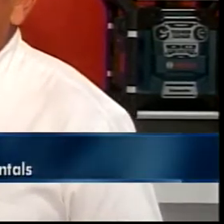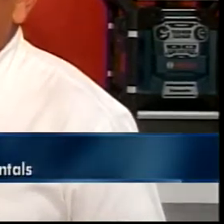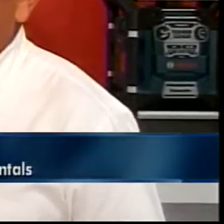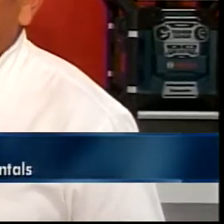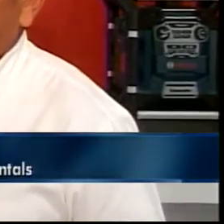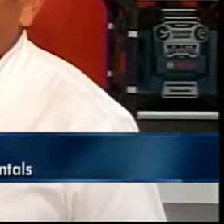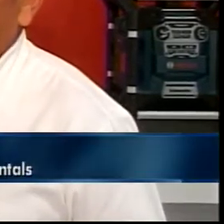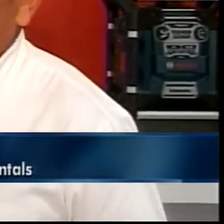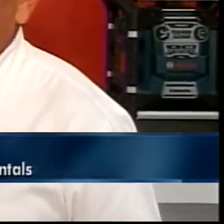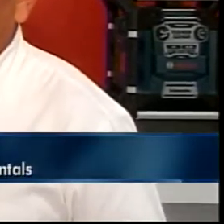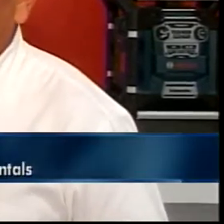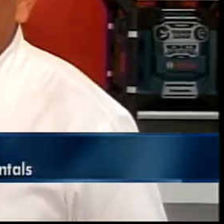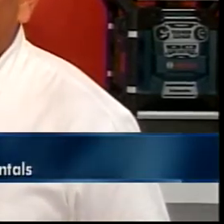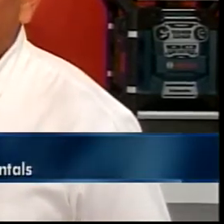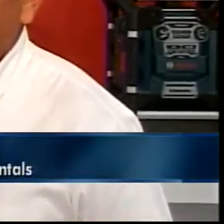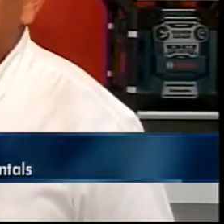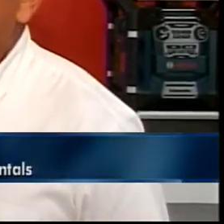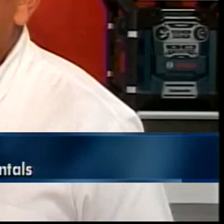rental